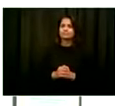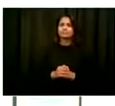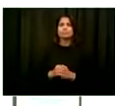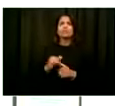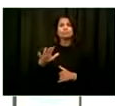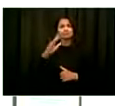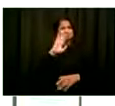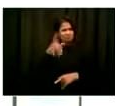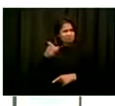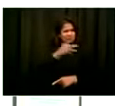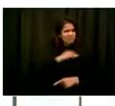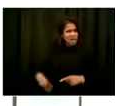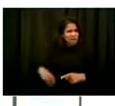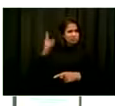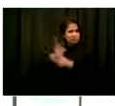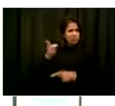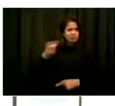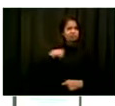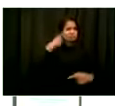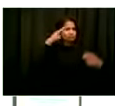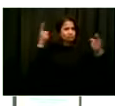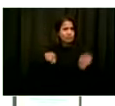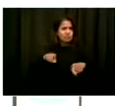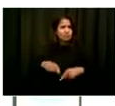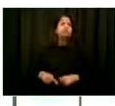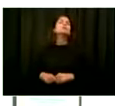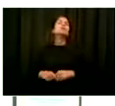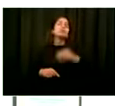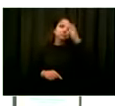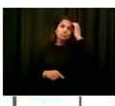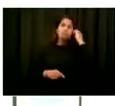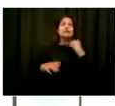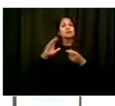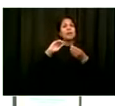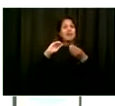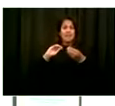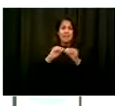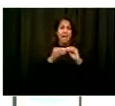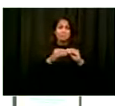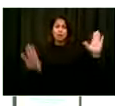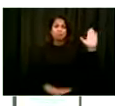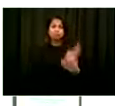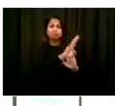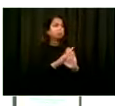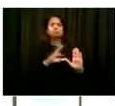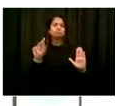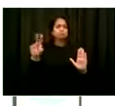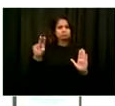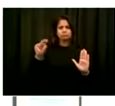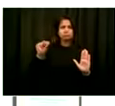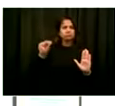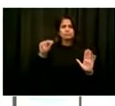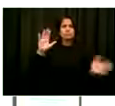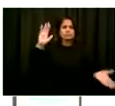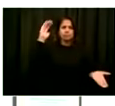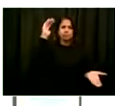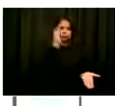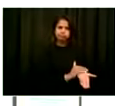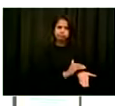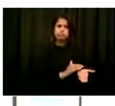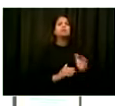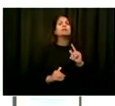an increase in overall deaths, and that's been true over the last several weeks to several months.